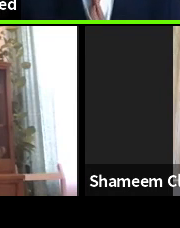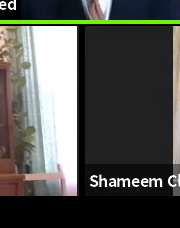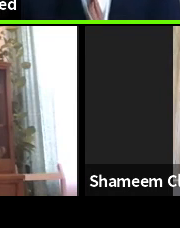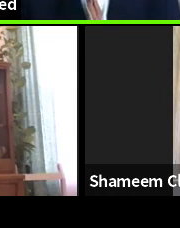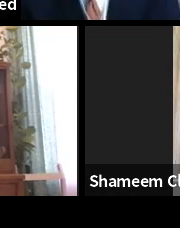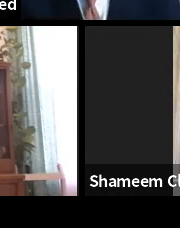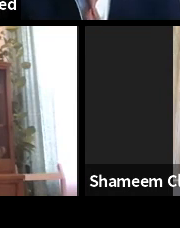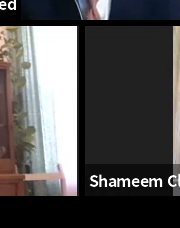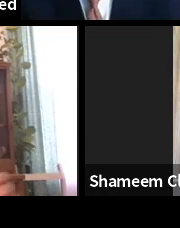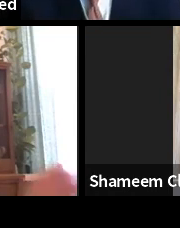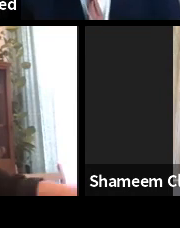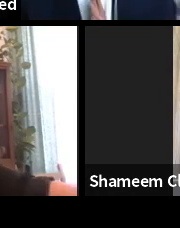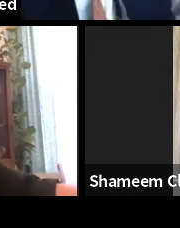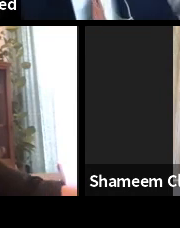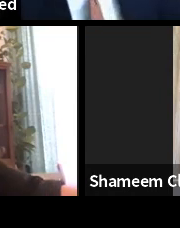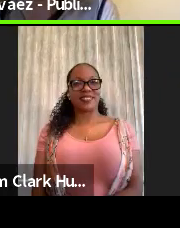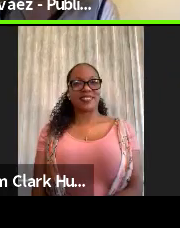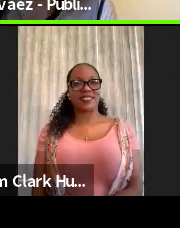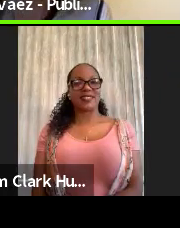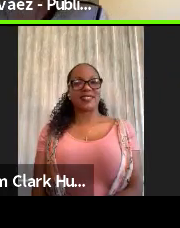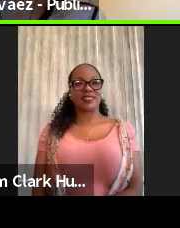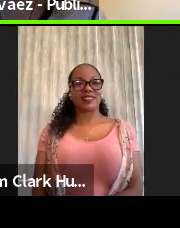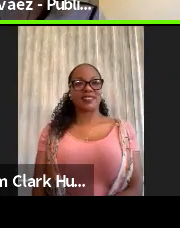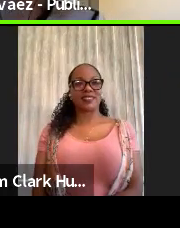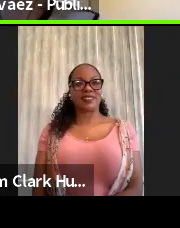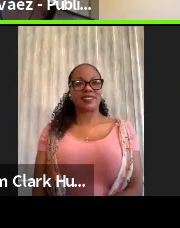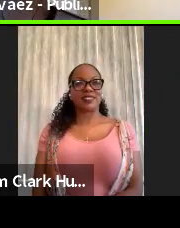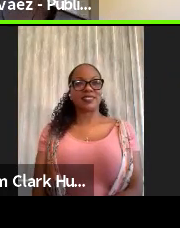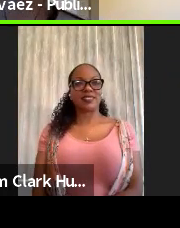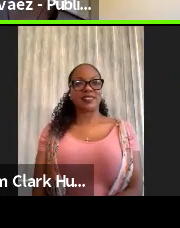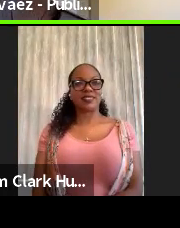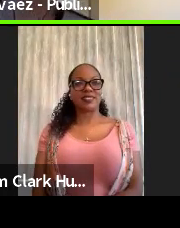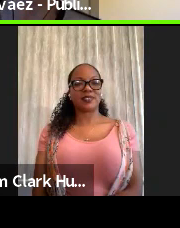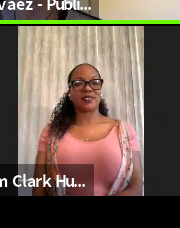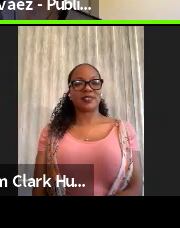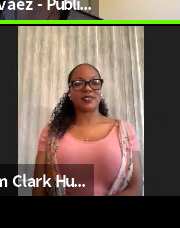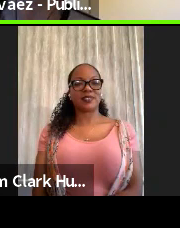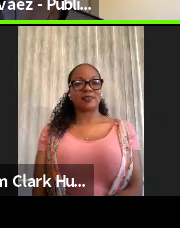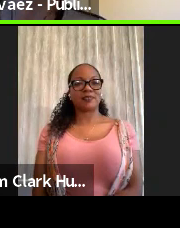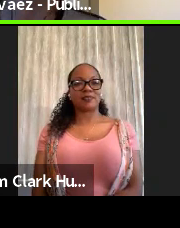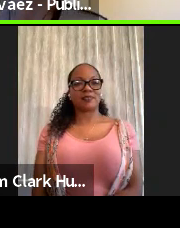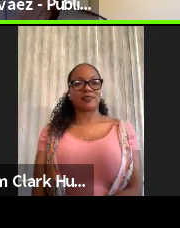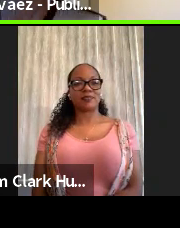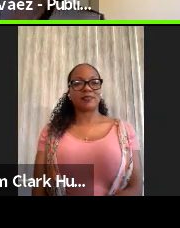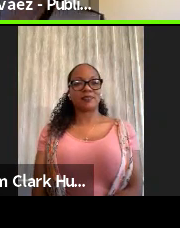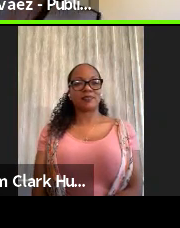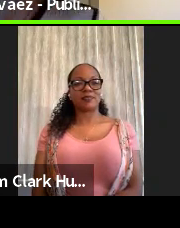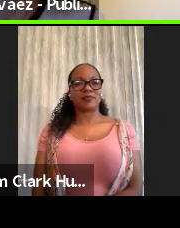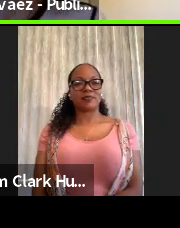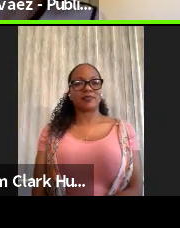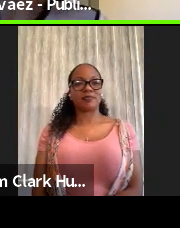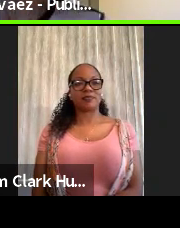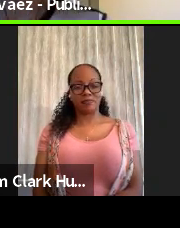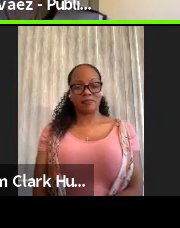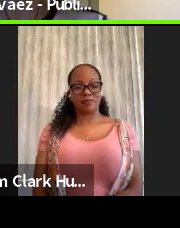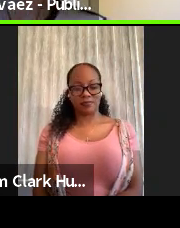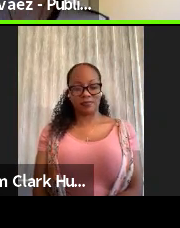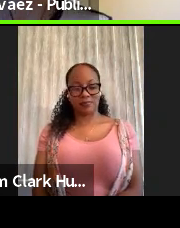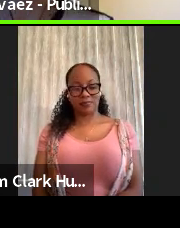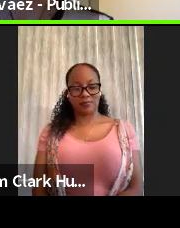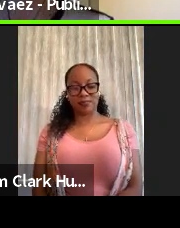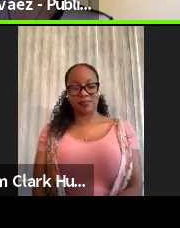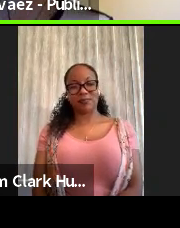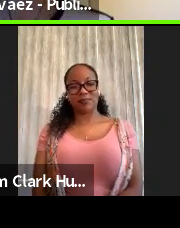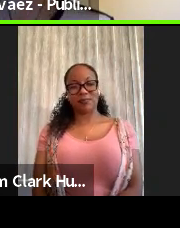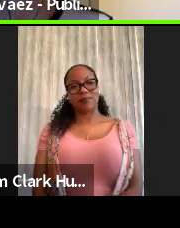my name is Juan Narvaez. I live in St. Louis City, and I'm a tenant living in the 14th Ward. I belong to the